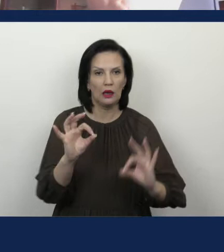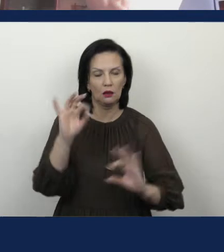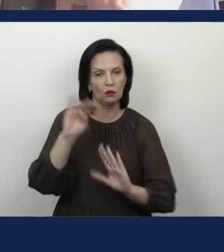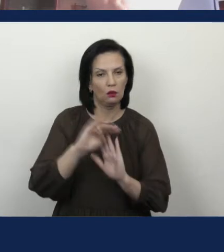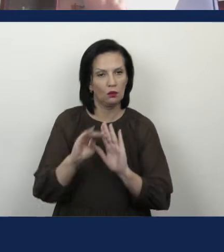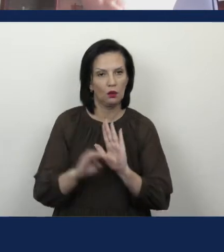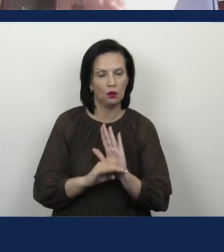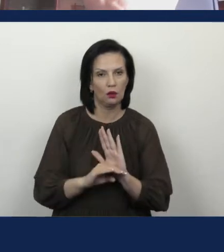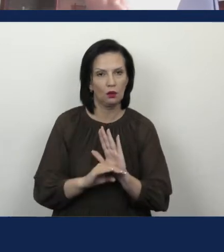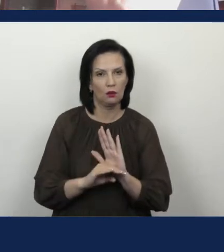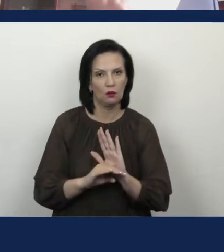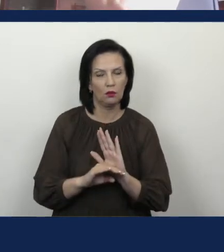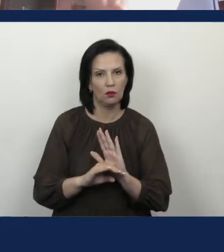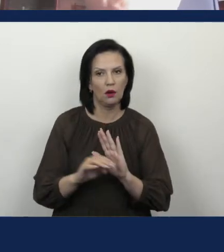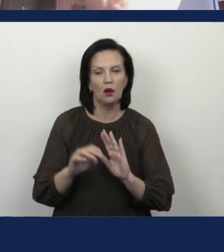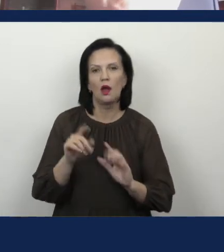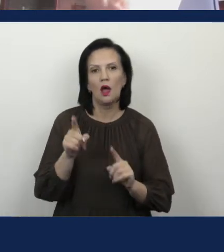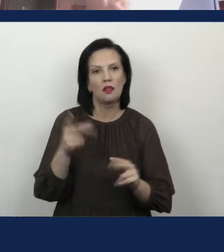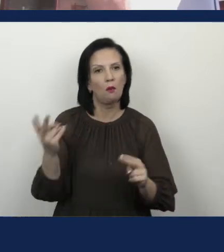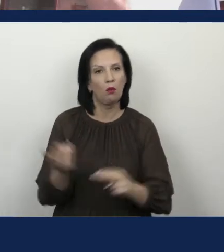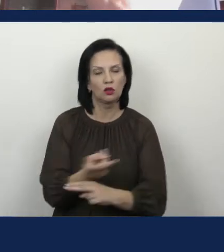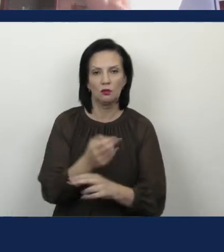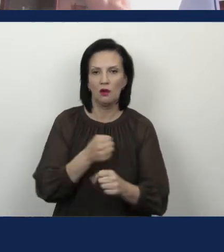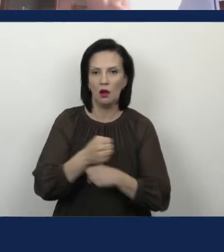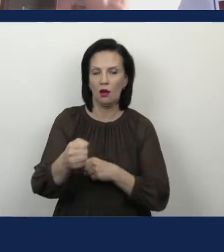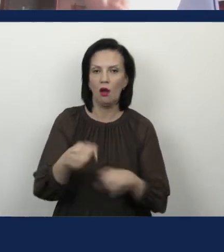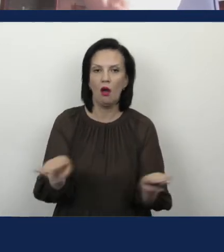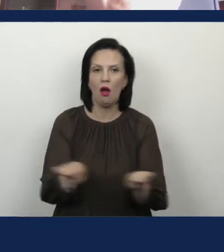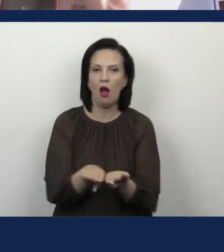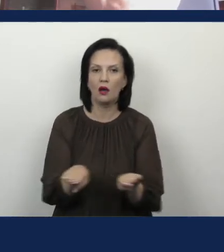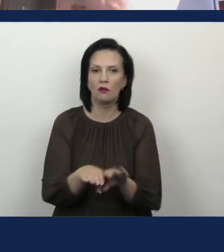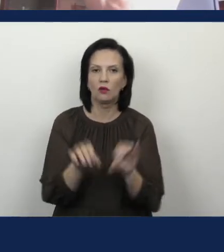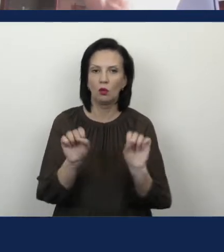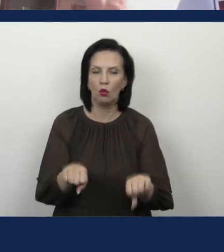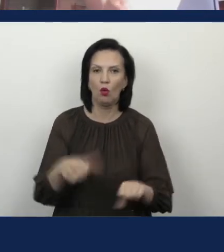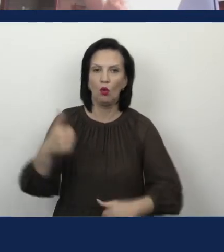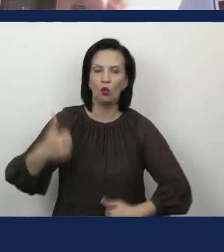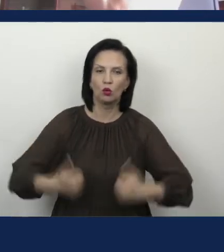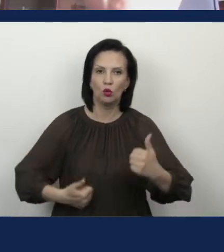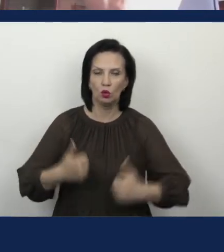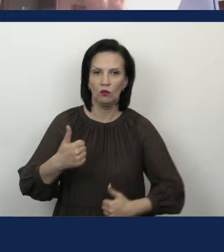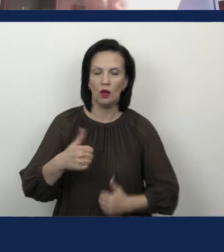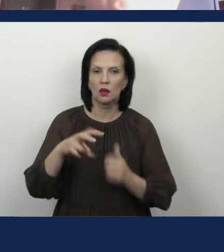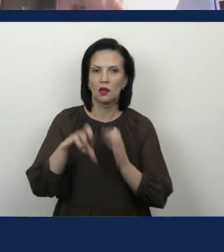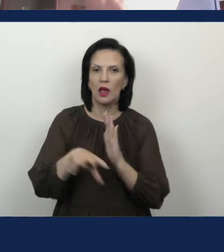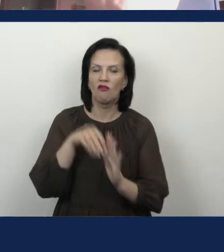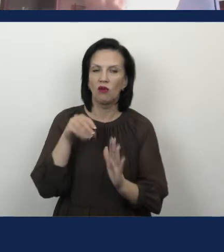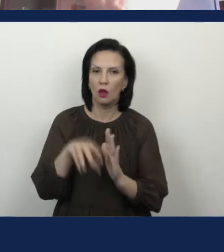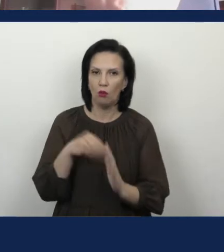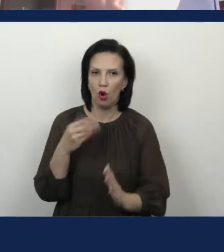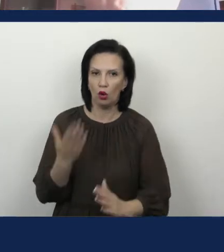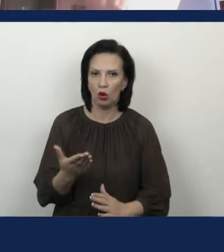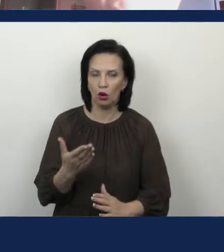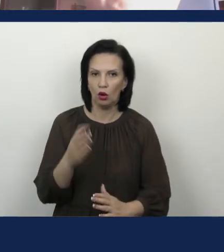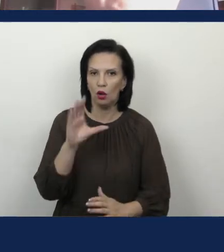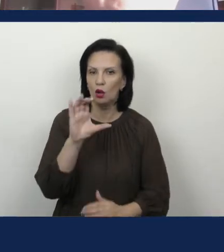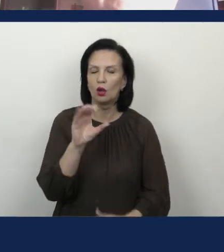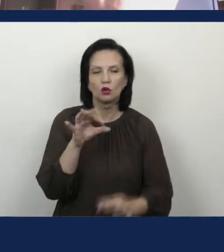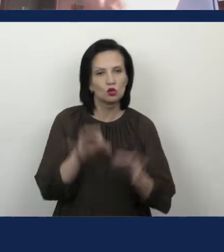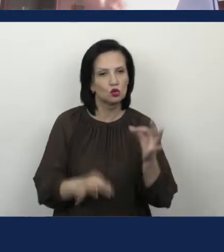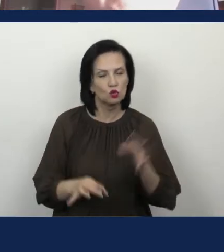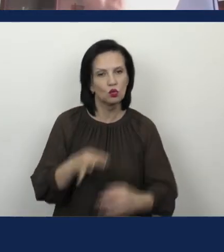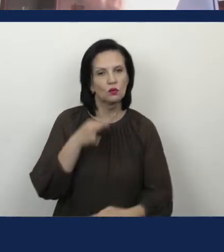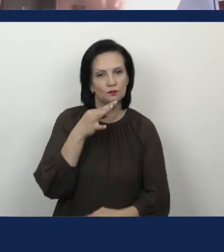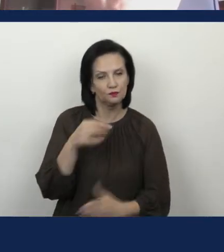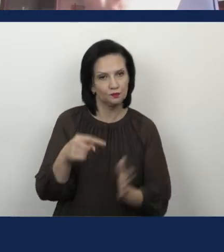equal opportunity to compete in the elections. The court noted